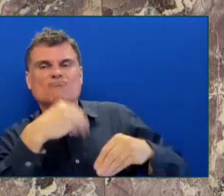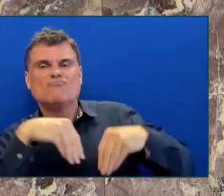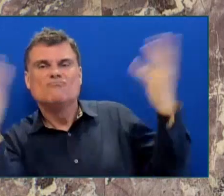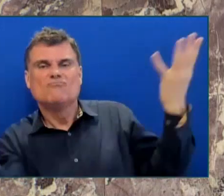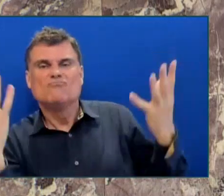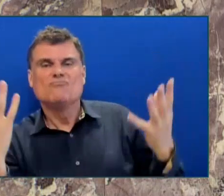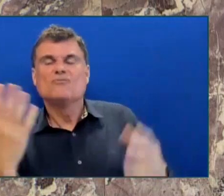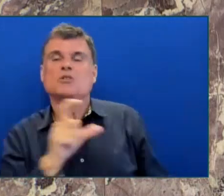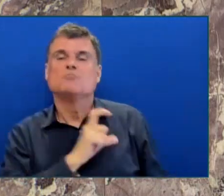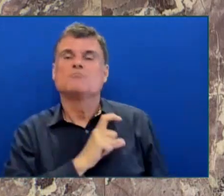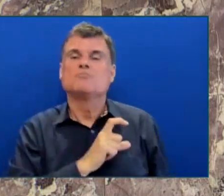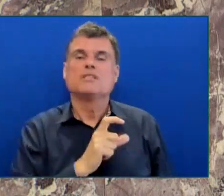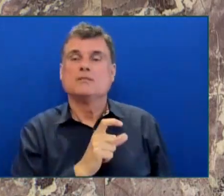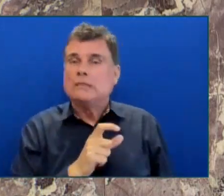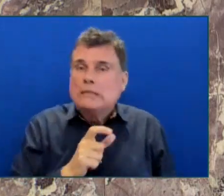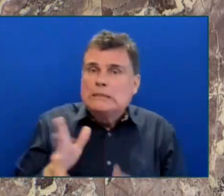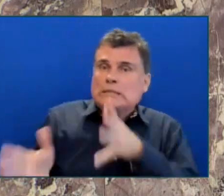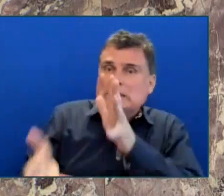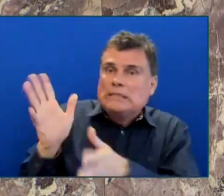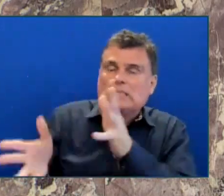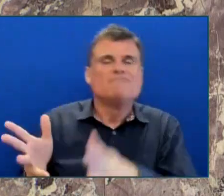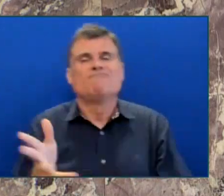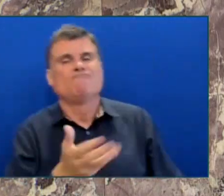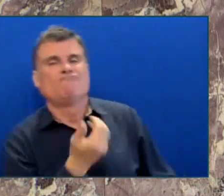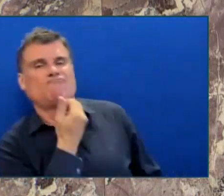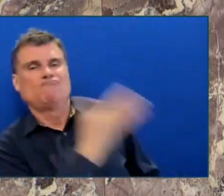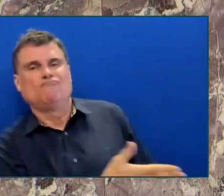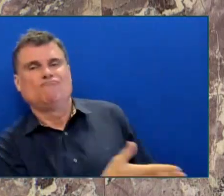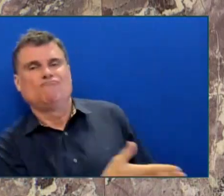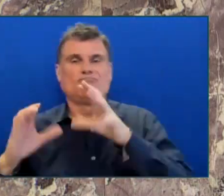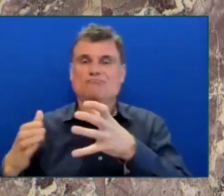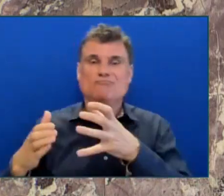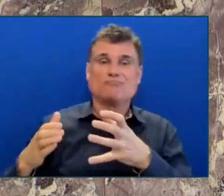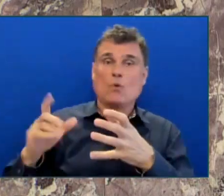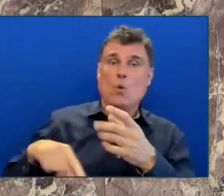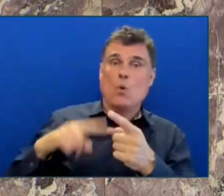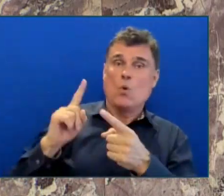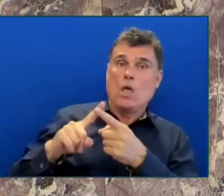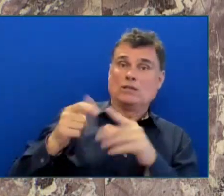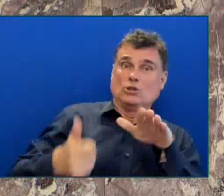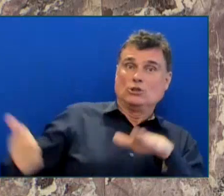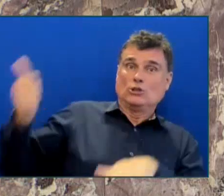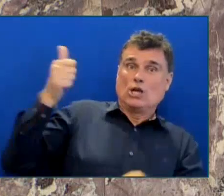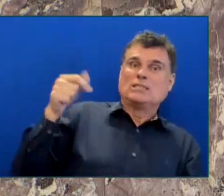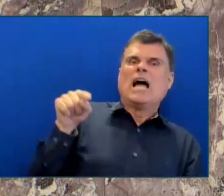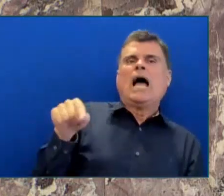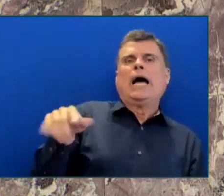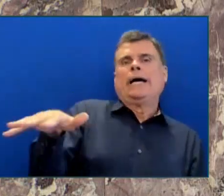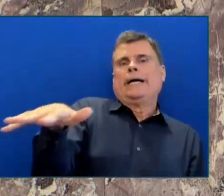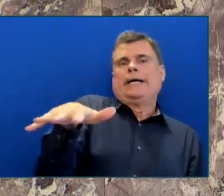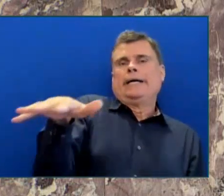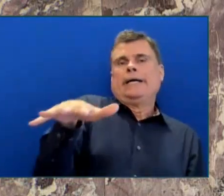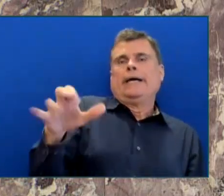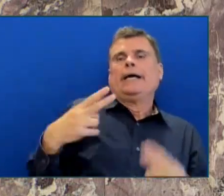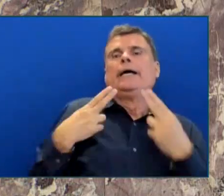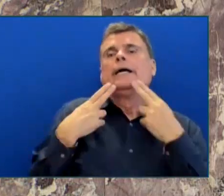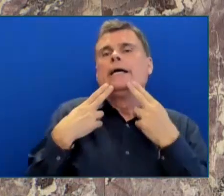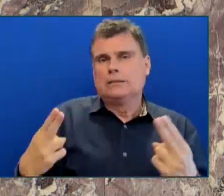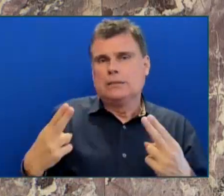the charter provision of being considered innocent until proven guilty. The Supreme Court of Canada, in a